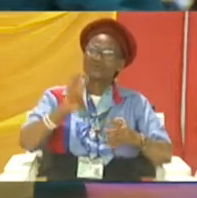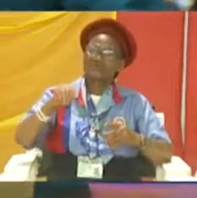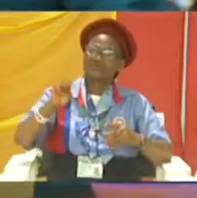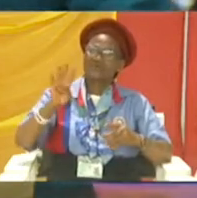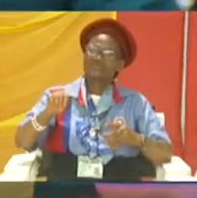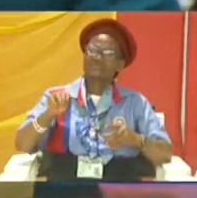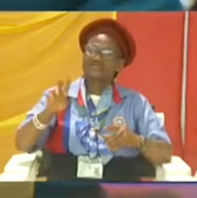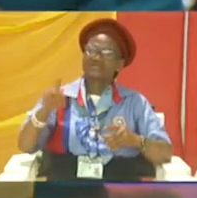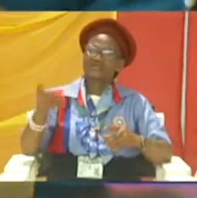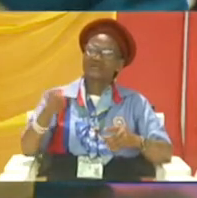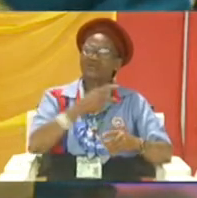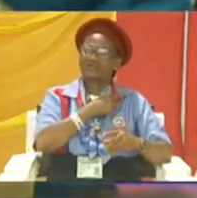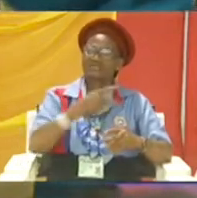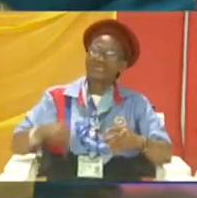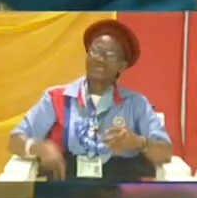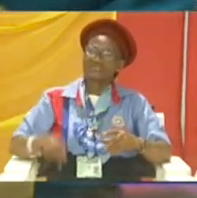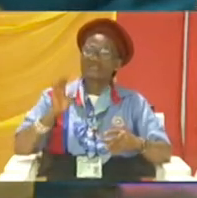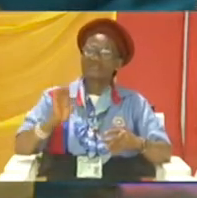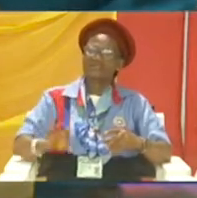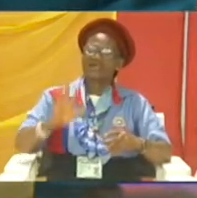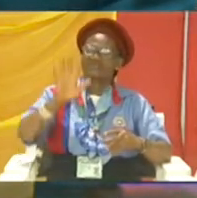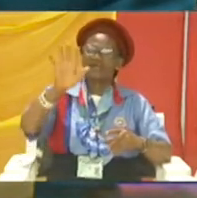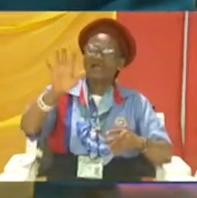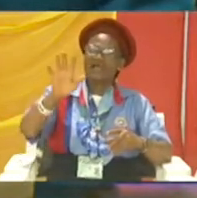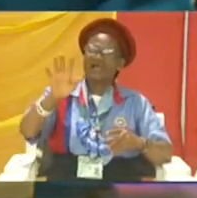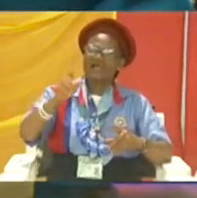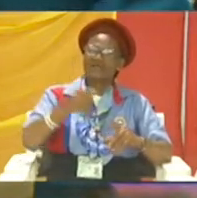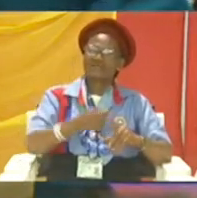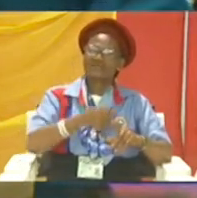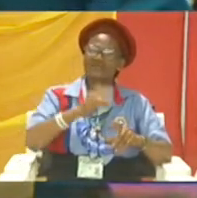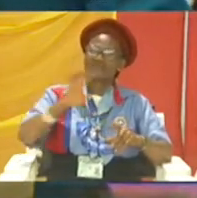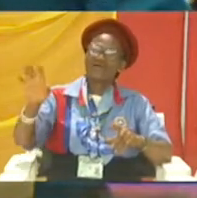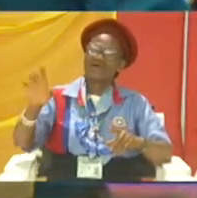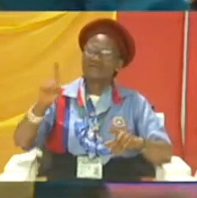2 Kings chapter 5,